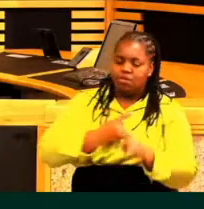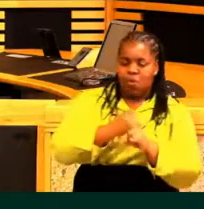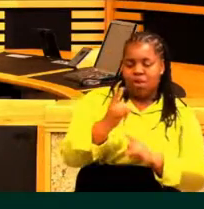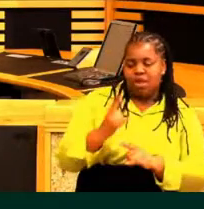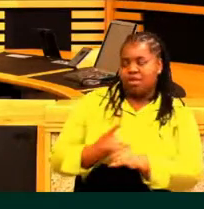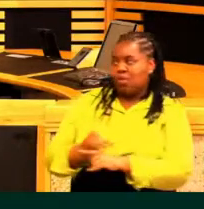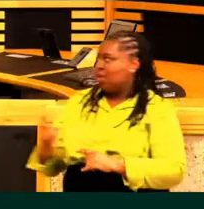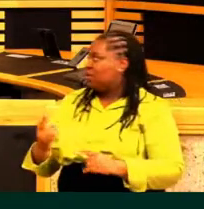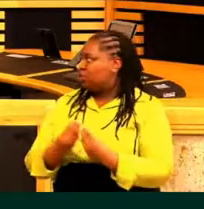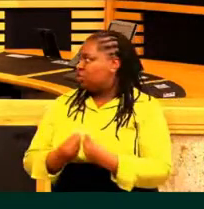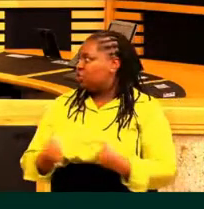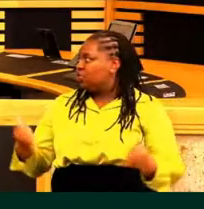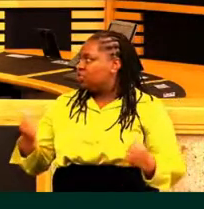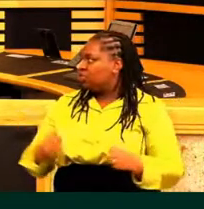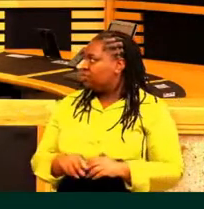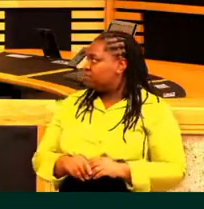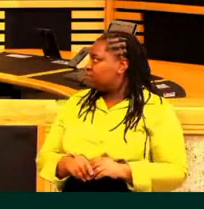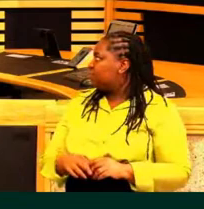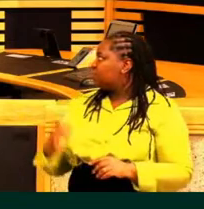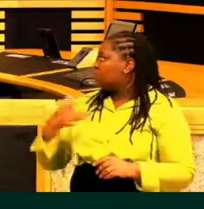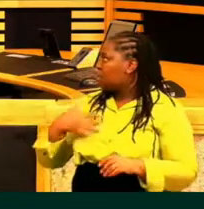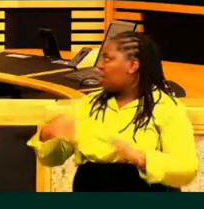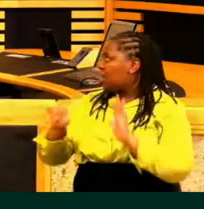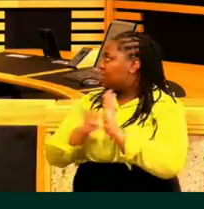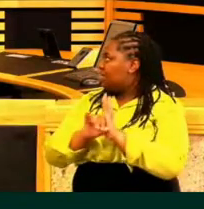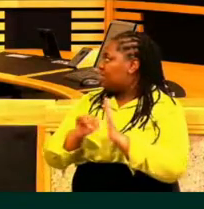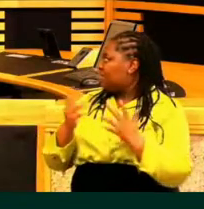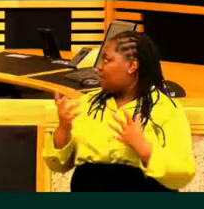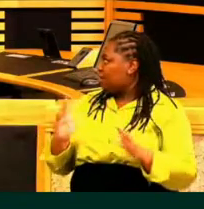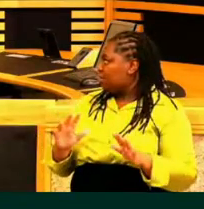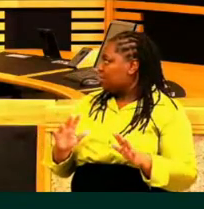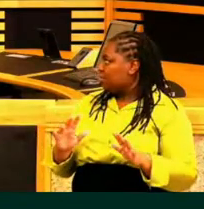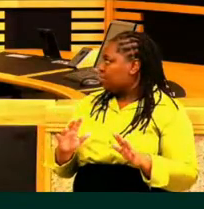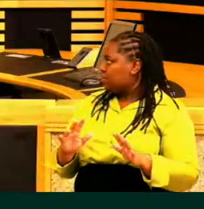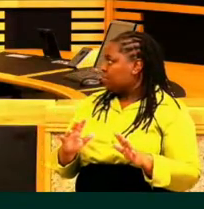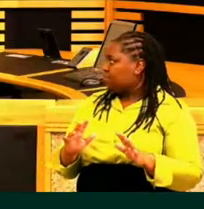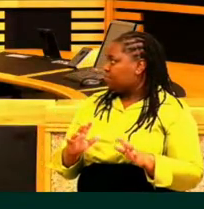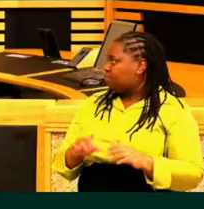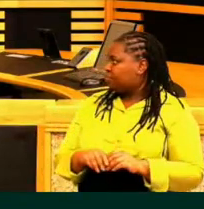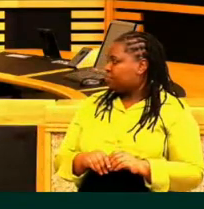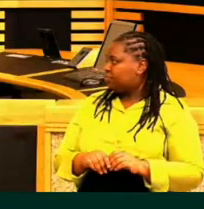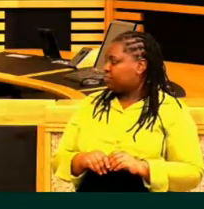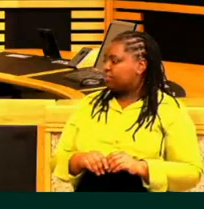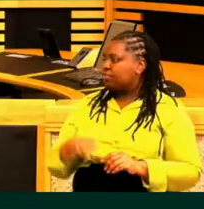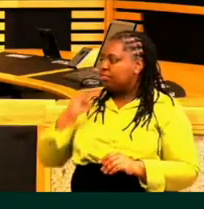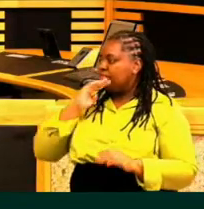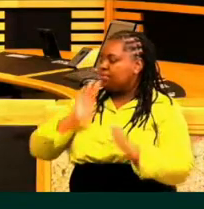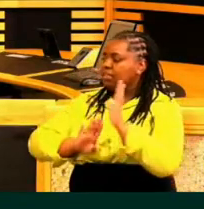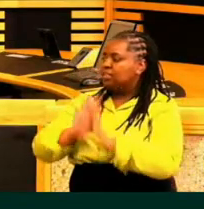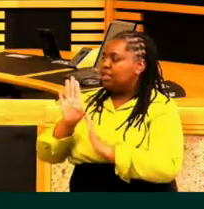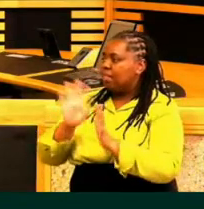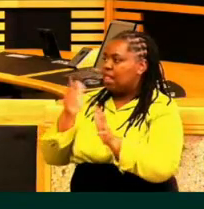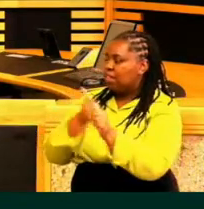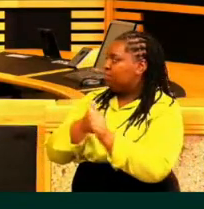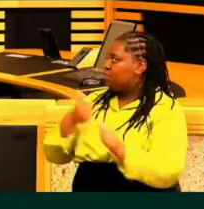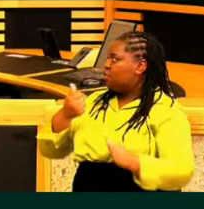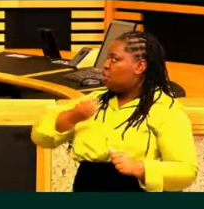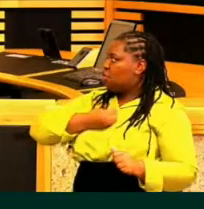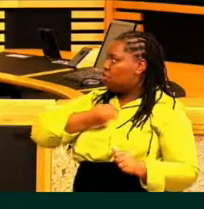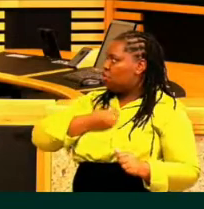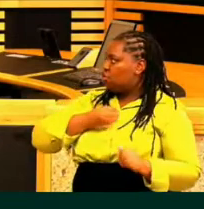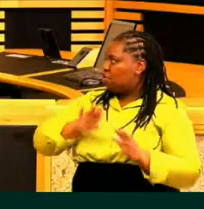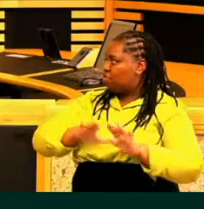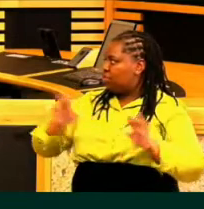win solution we have identified that one of the stumbling blocks in Youth Empowerment and development is the lack of Youth tests in our